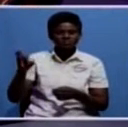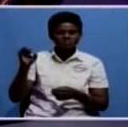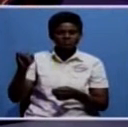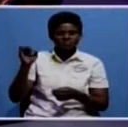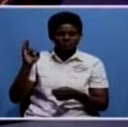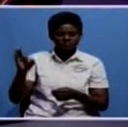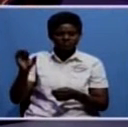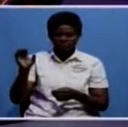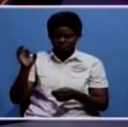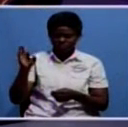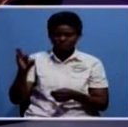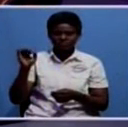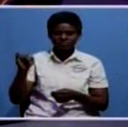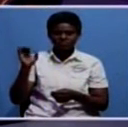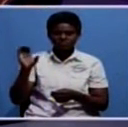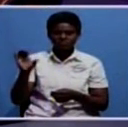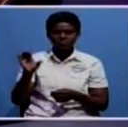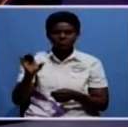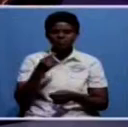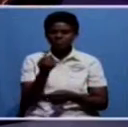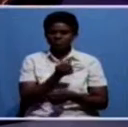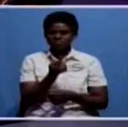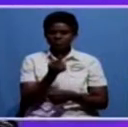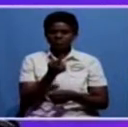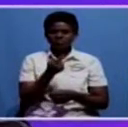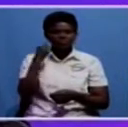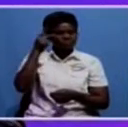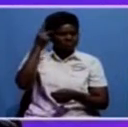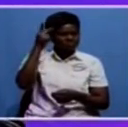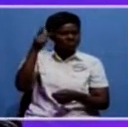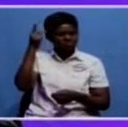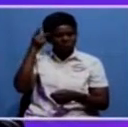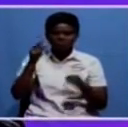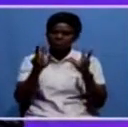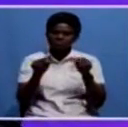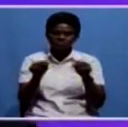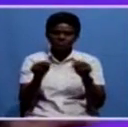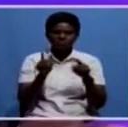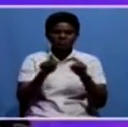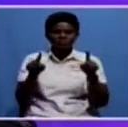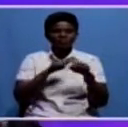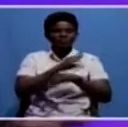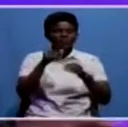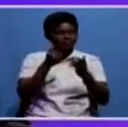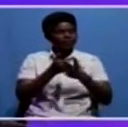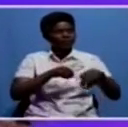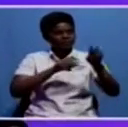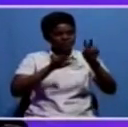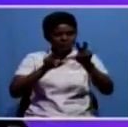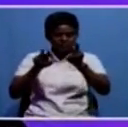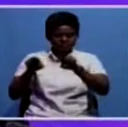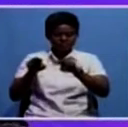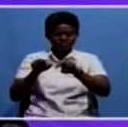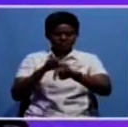I'm not sure that the FIC is just about politically exposed persons. I think it's just all monitoring all